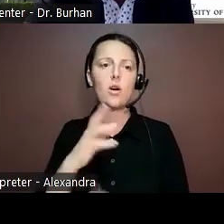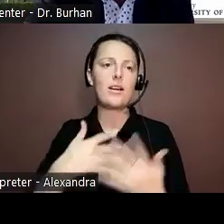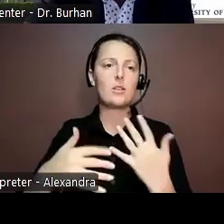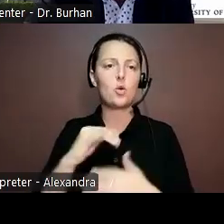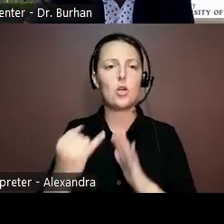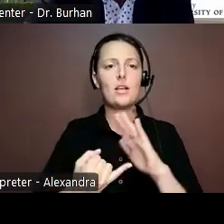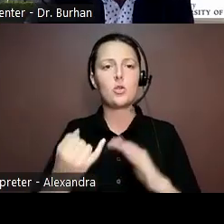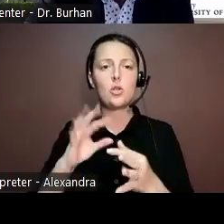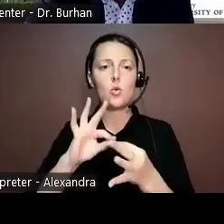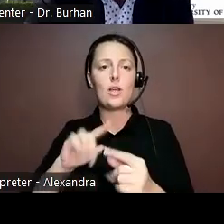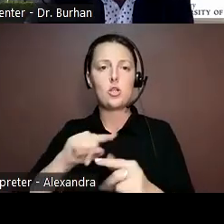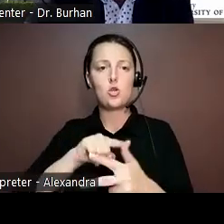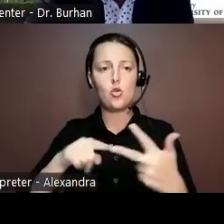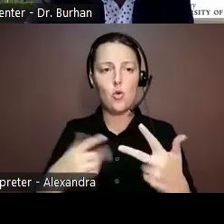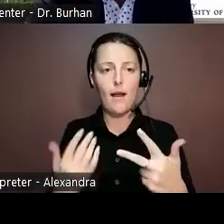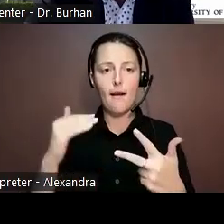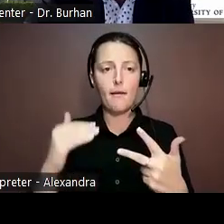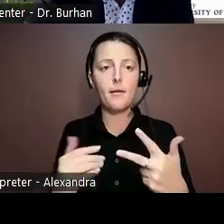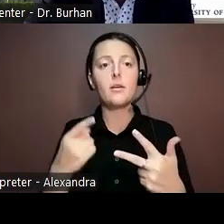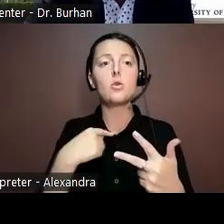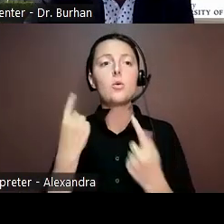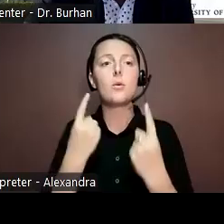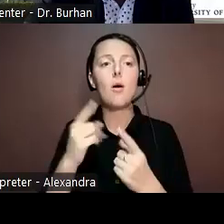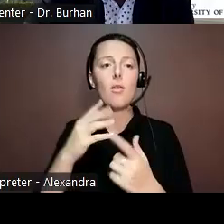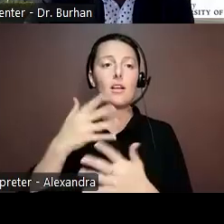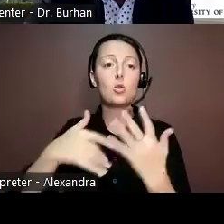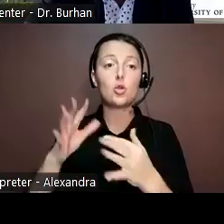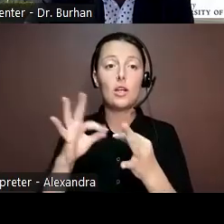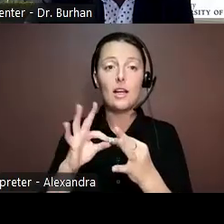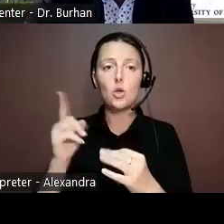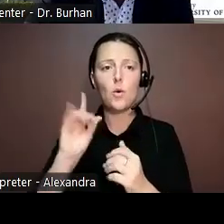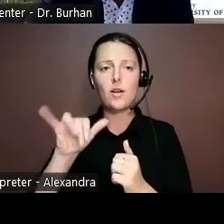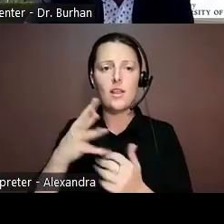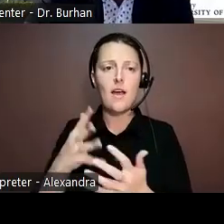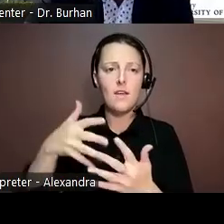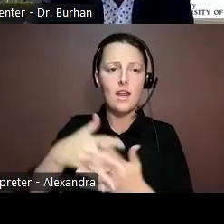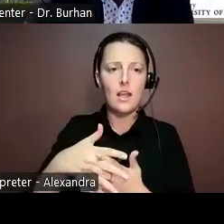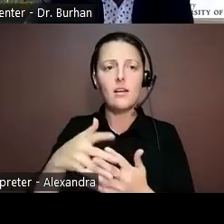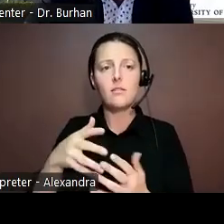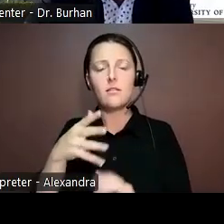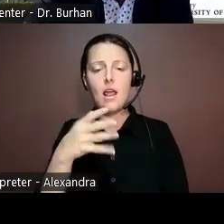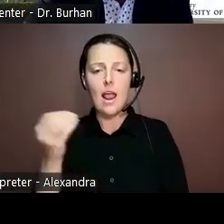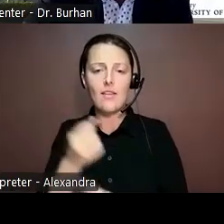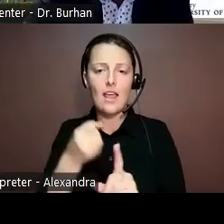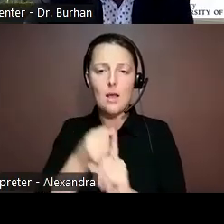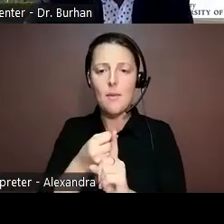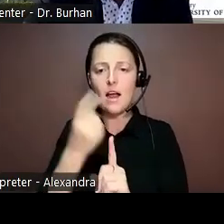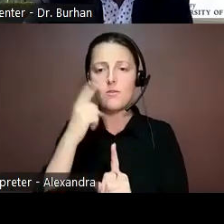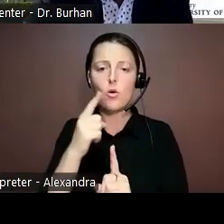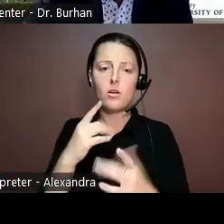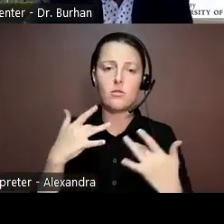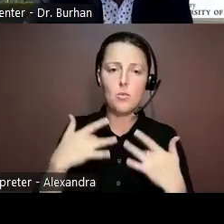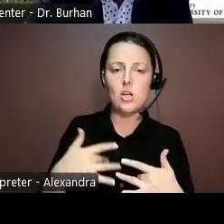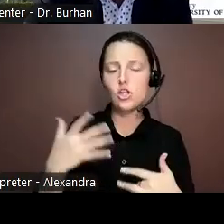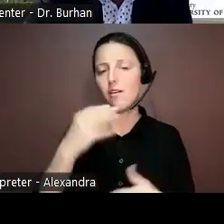role for social exercise groups to impact depression and cognitive decline. I love that. Yeah, wonderful question. I think it kind of